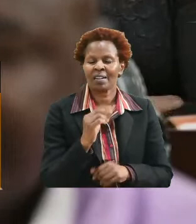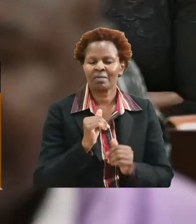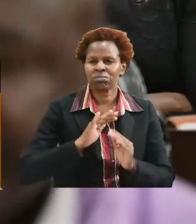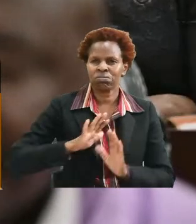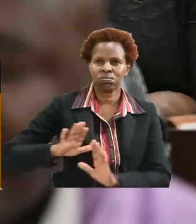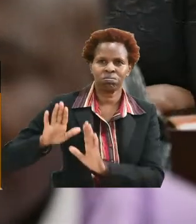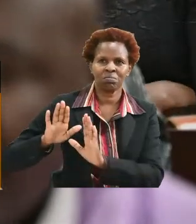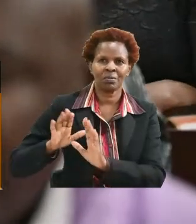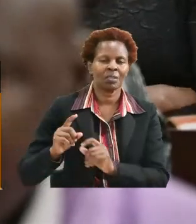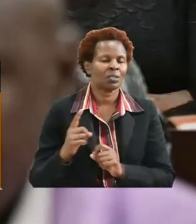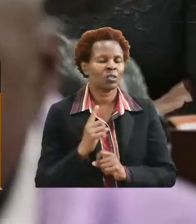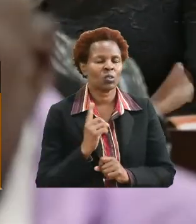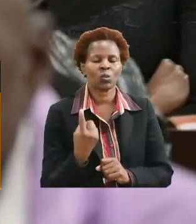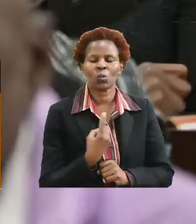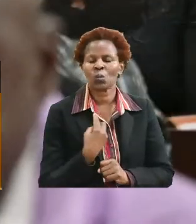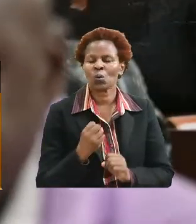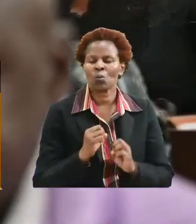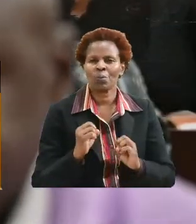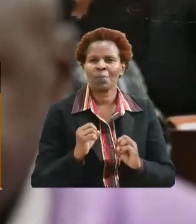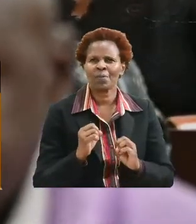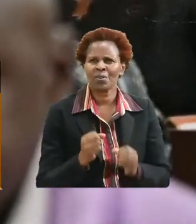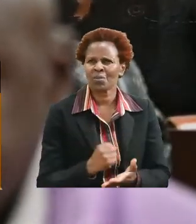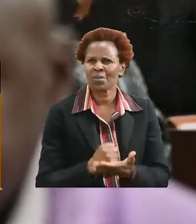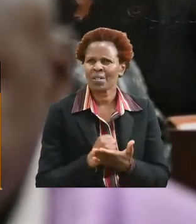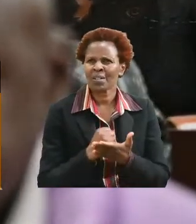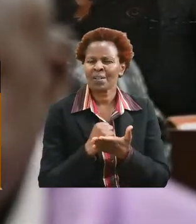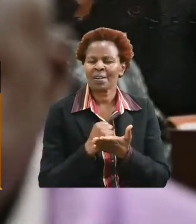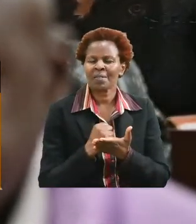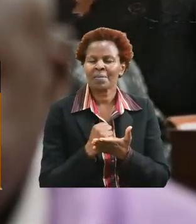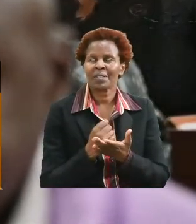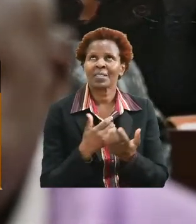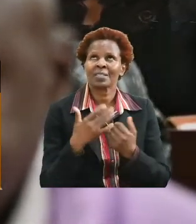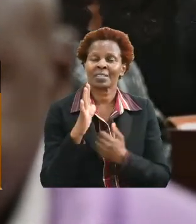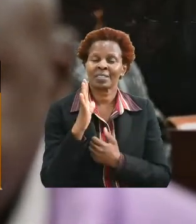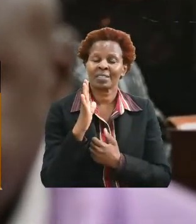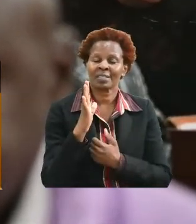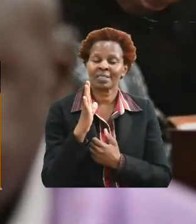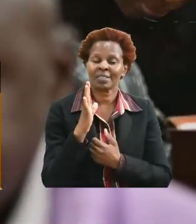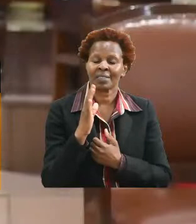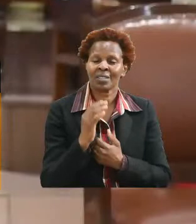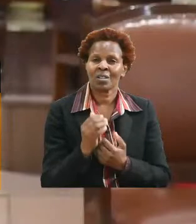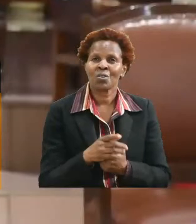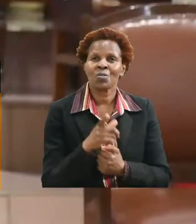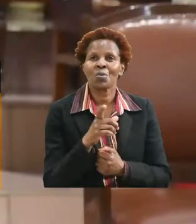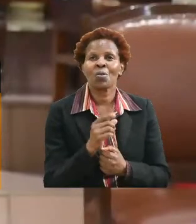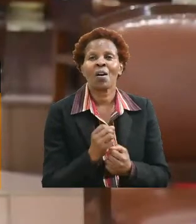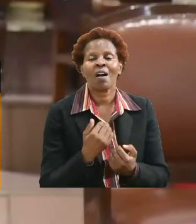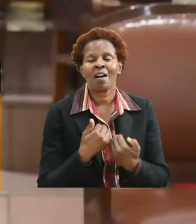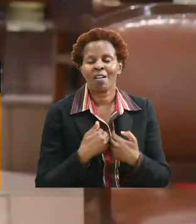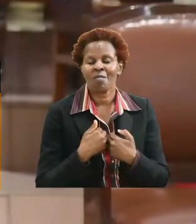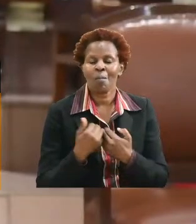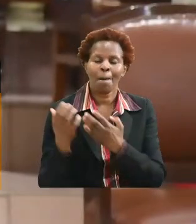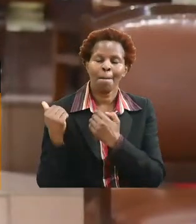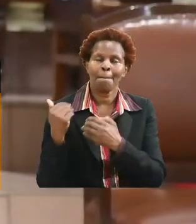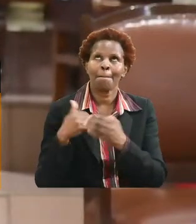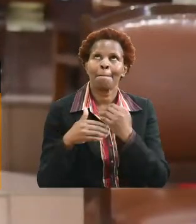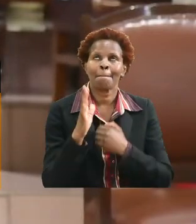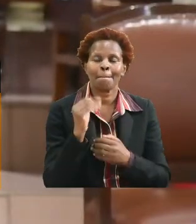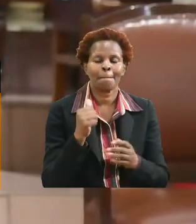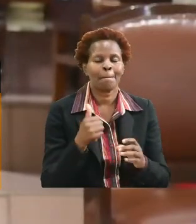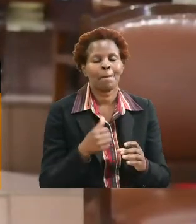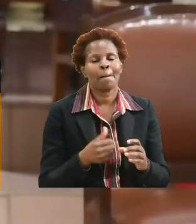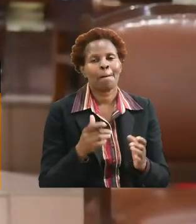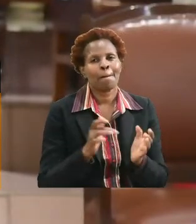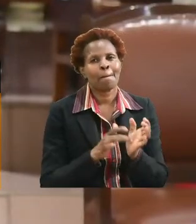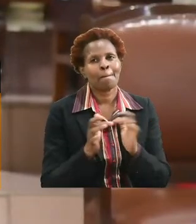abandoned. We are not helpless. Neither are we hopeless. And the Bible reminds us,